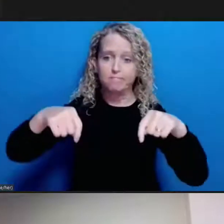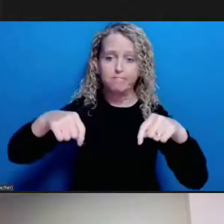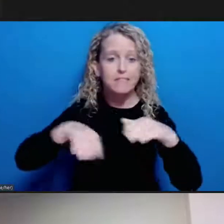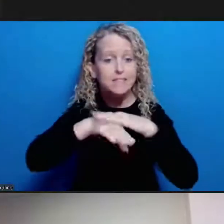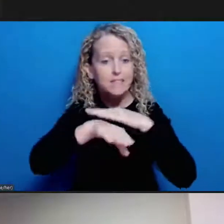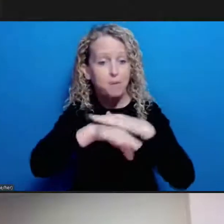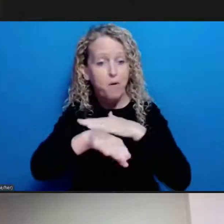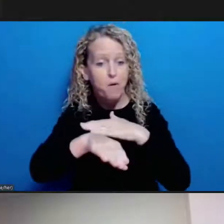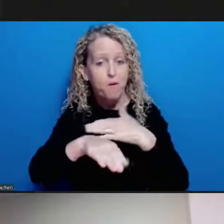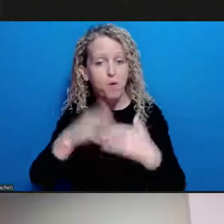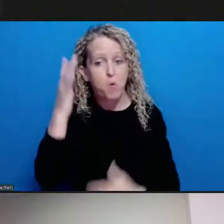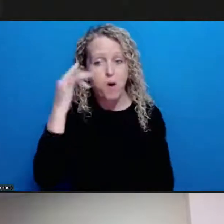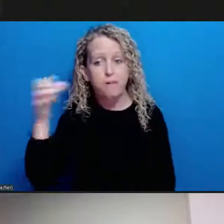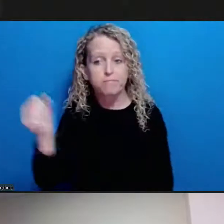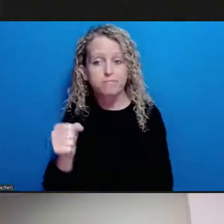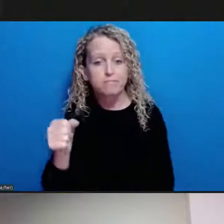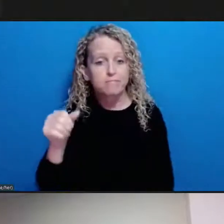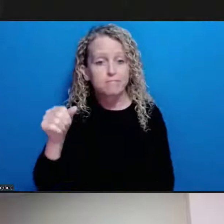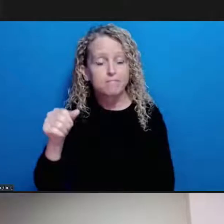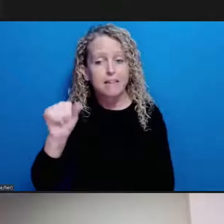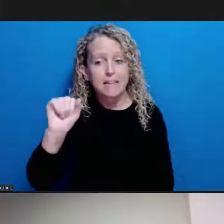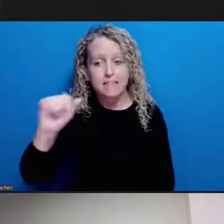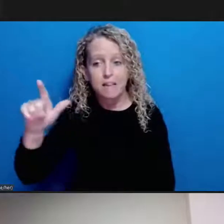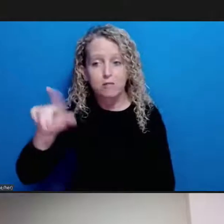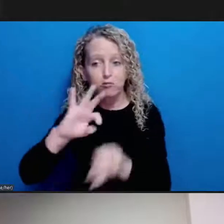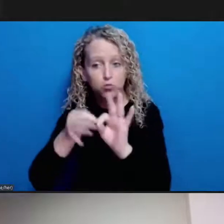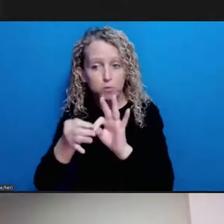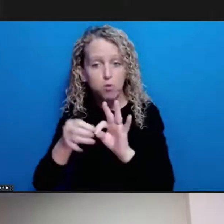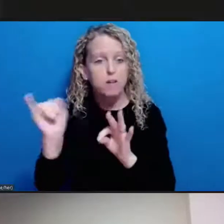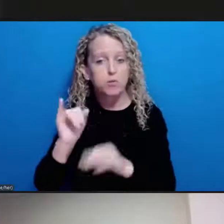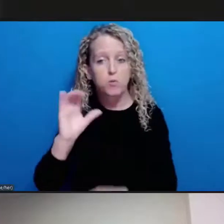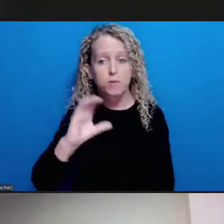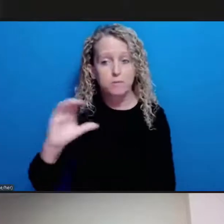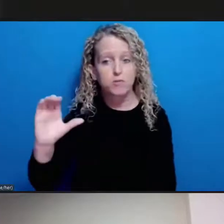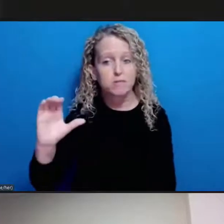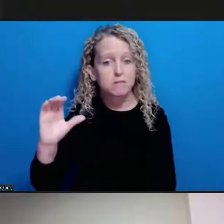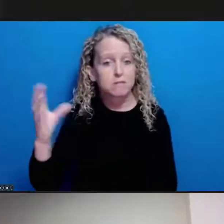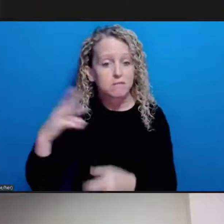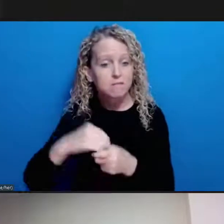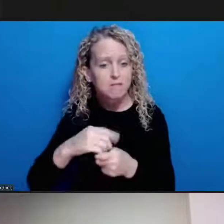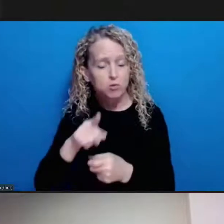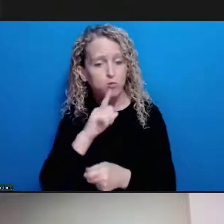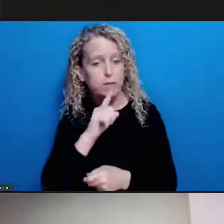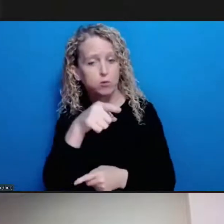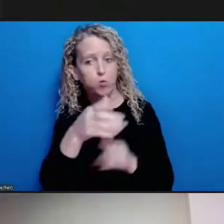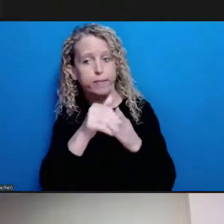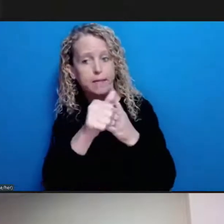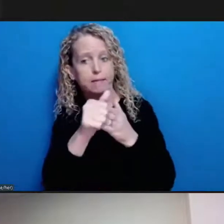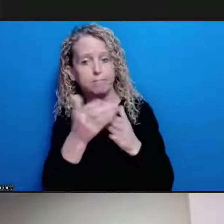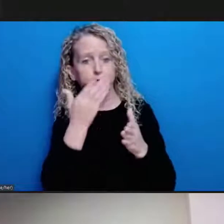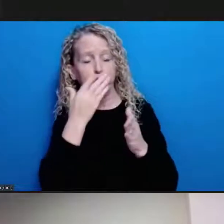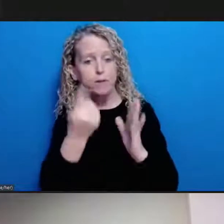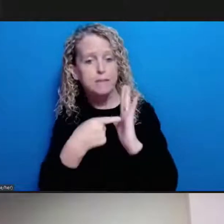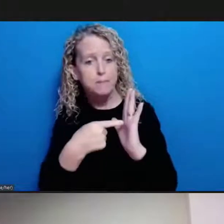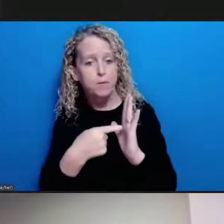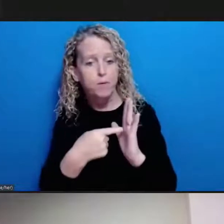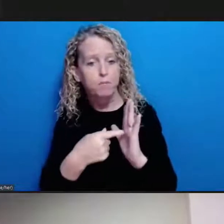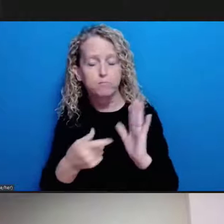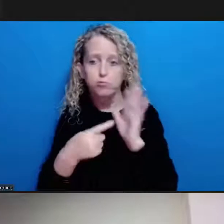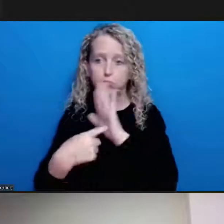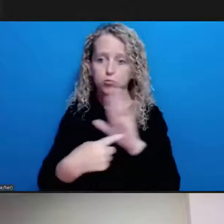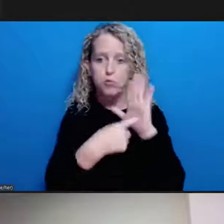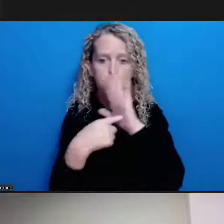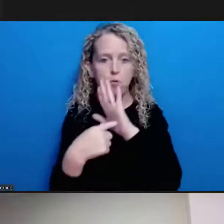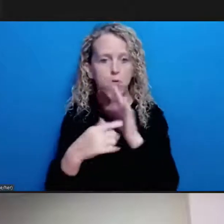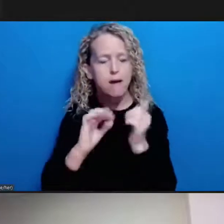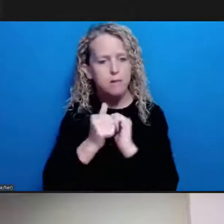by having an ASL interpreter and closed captioning available. I think leading by example in that space is really, really important. We